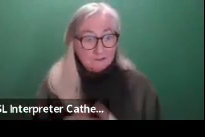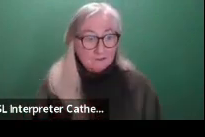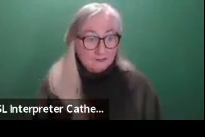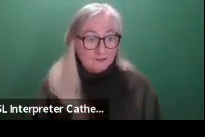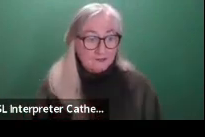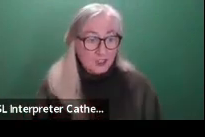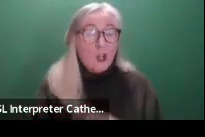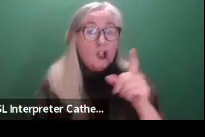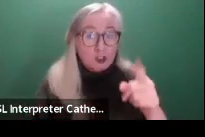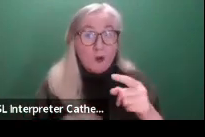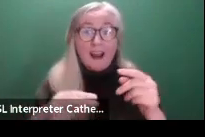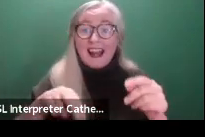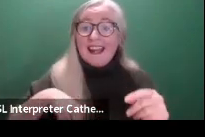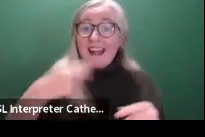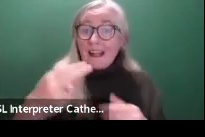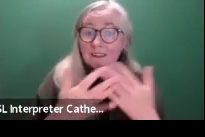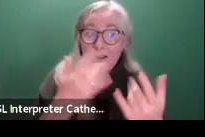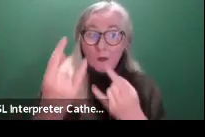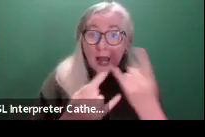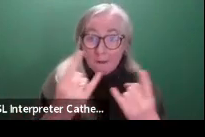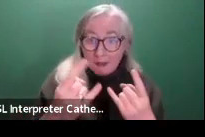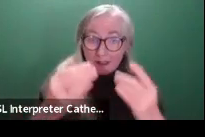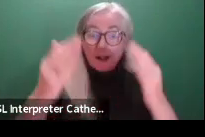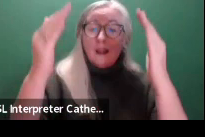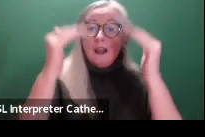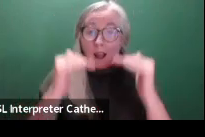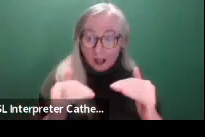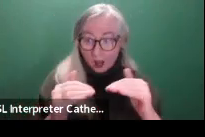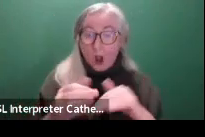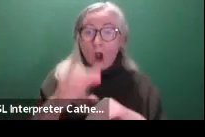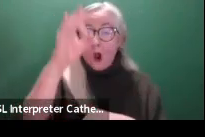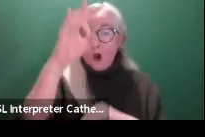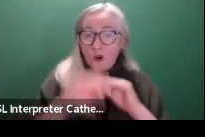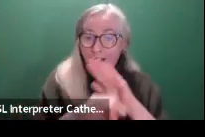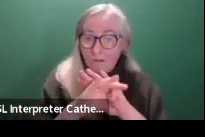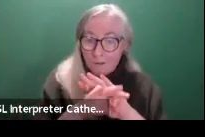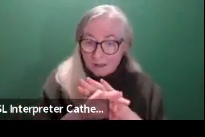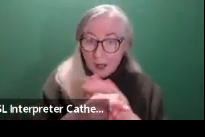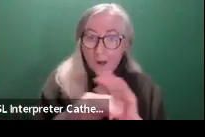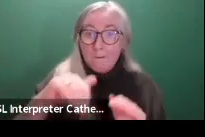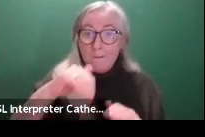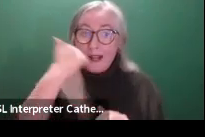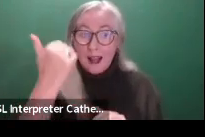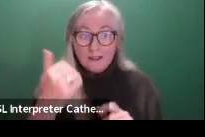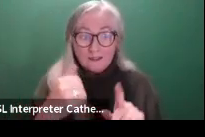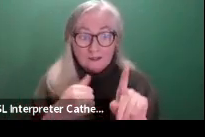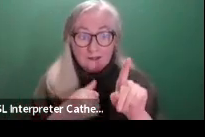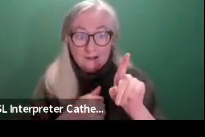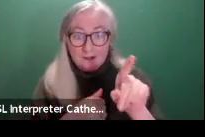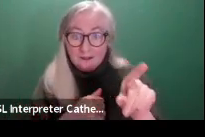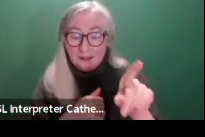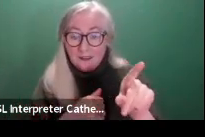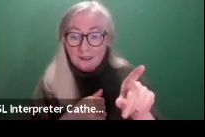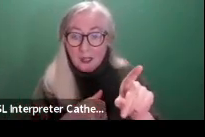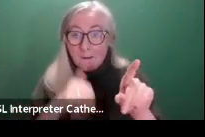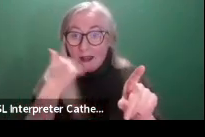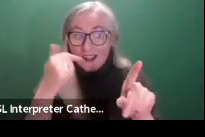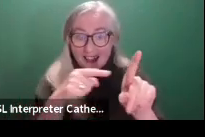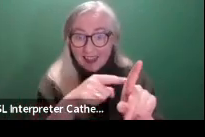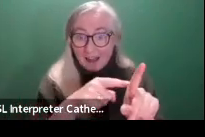The next thing that happened was the government, as a result of that